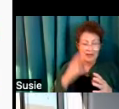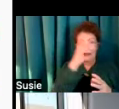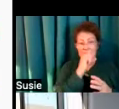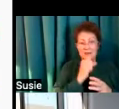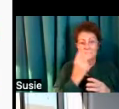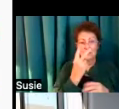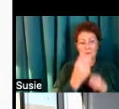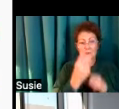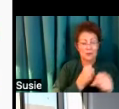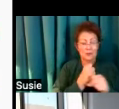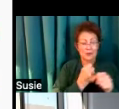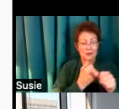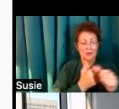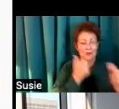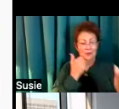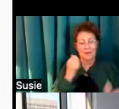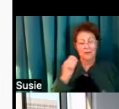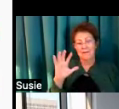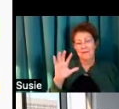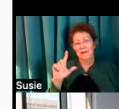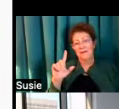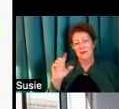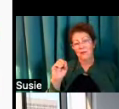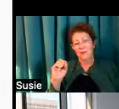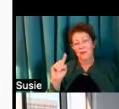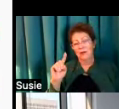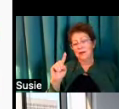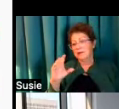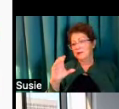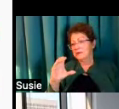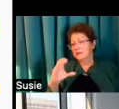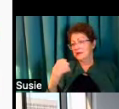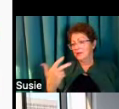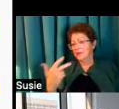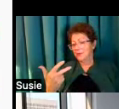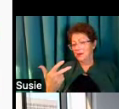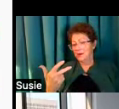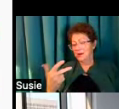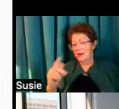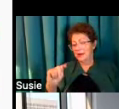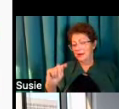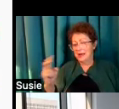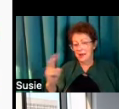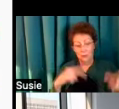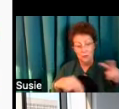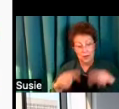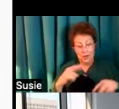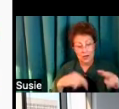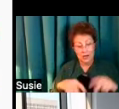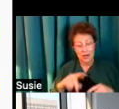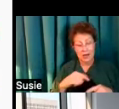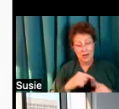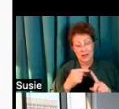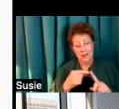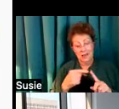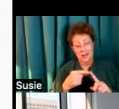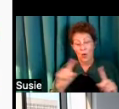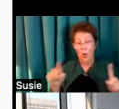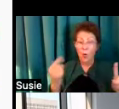delay on 501c3 IRS reviews mean that 501c3